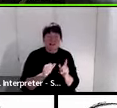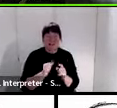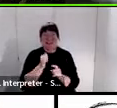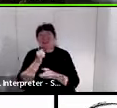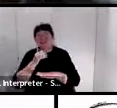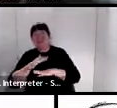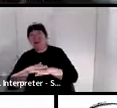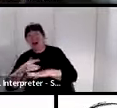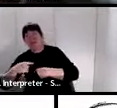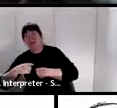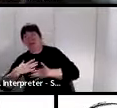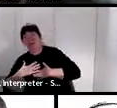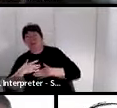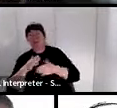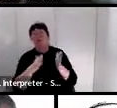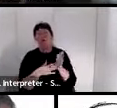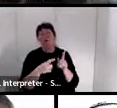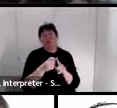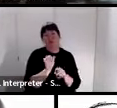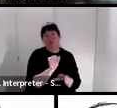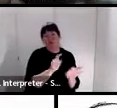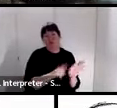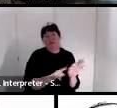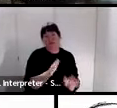further question. Sorry, everyone.